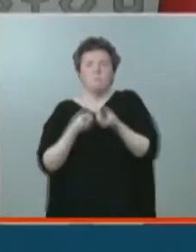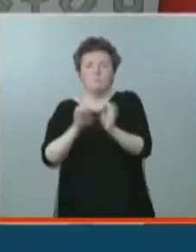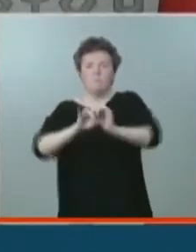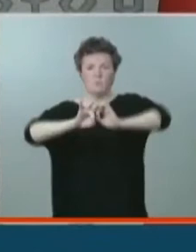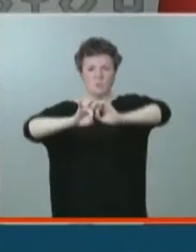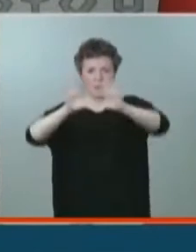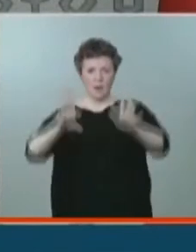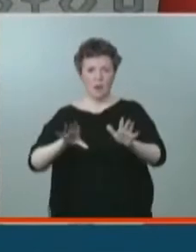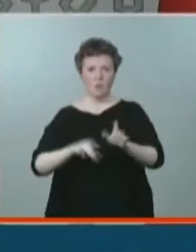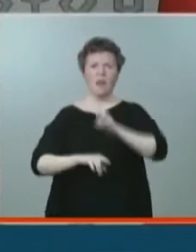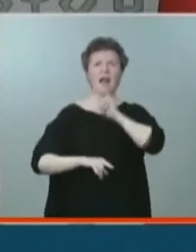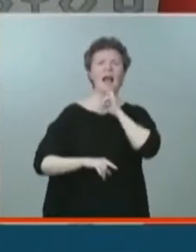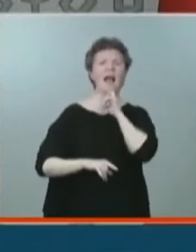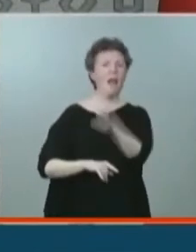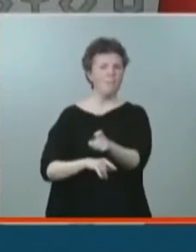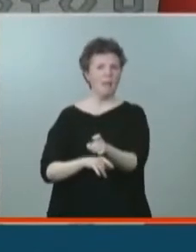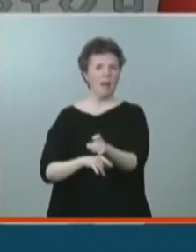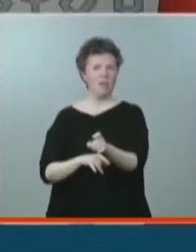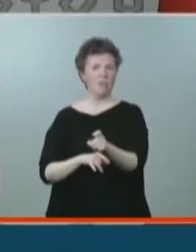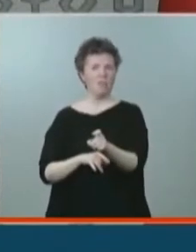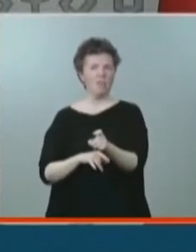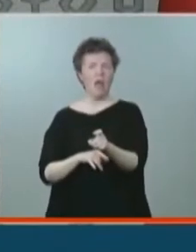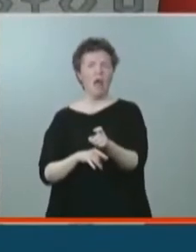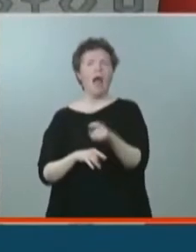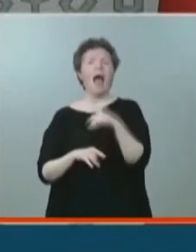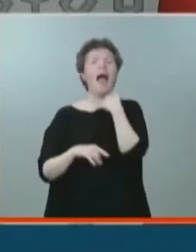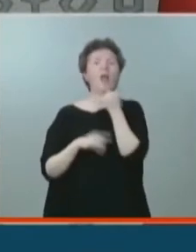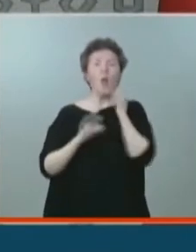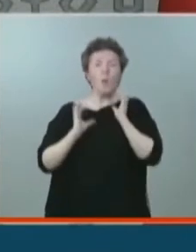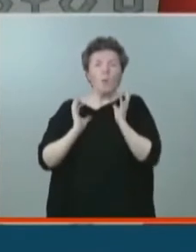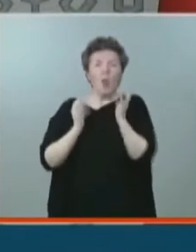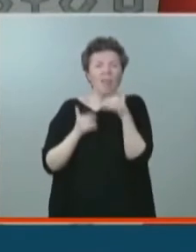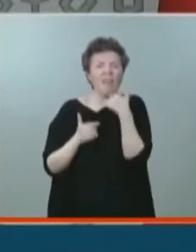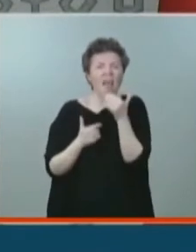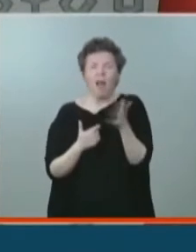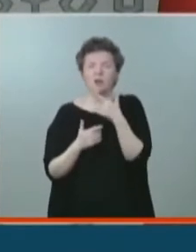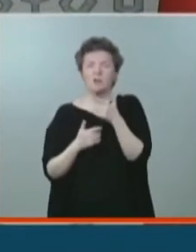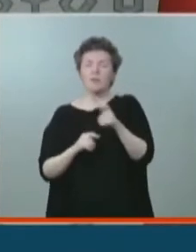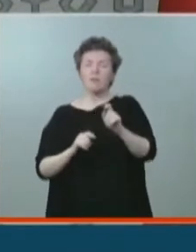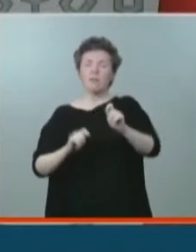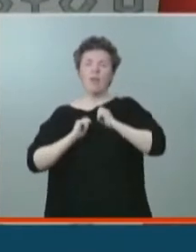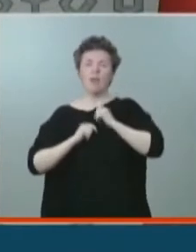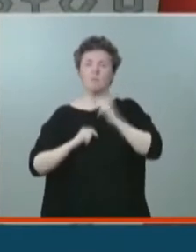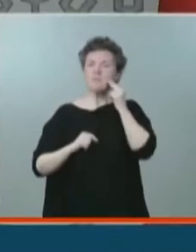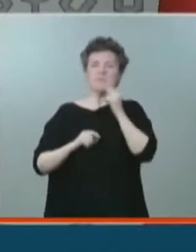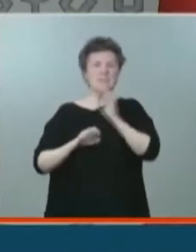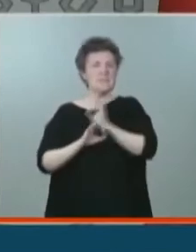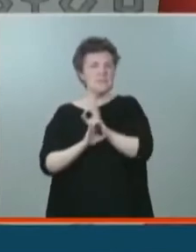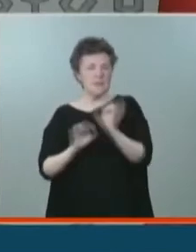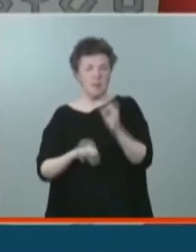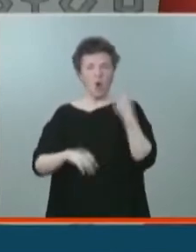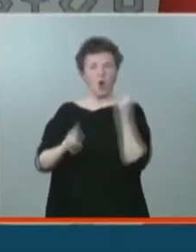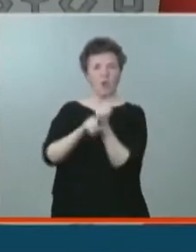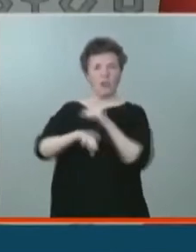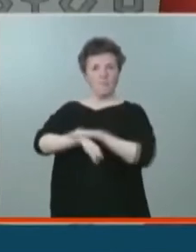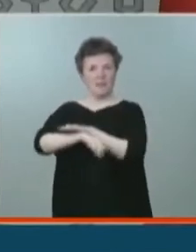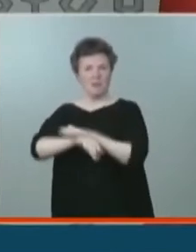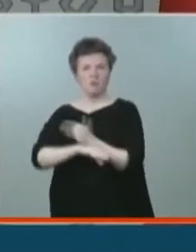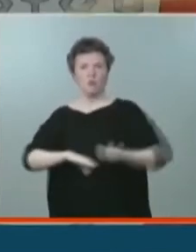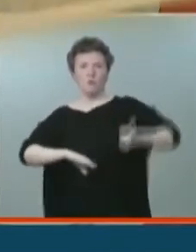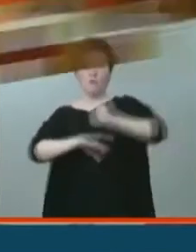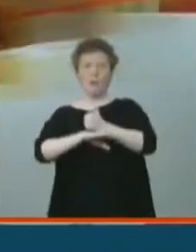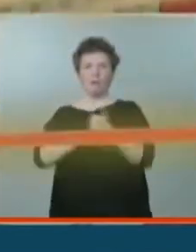No intimidation against ministers, senior officials, or public officials will succeed in weakening the deep democratic convictions that shape